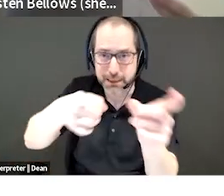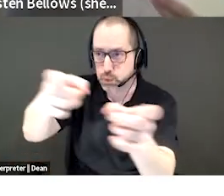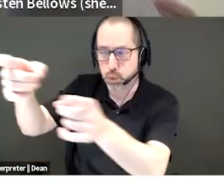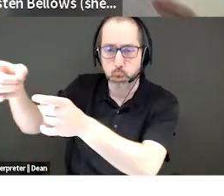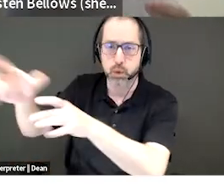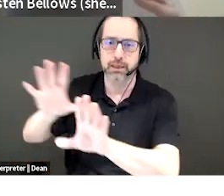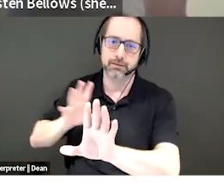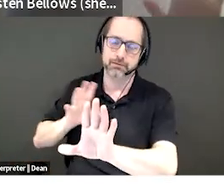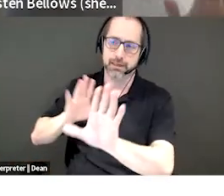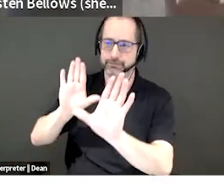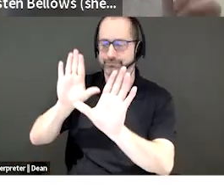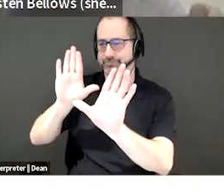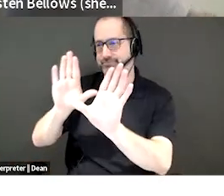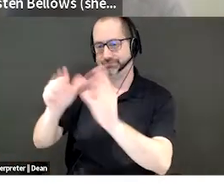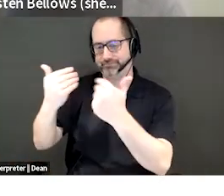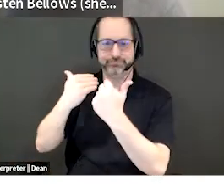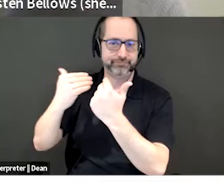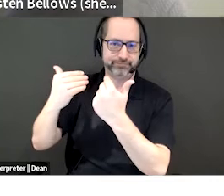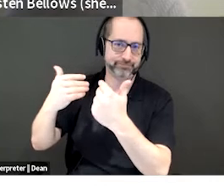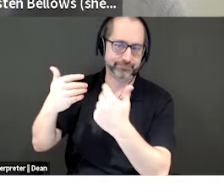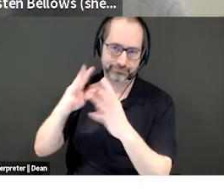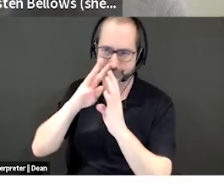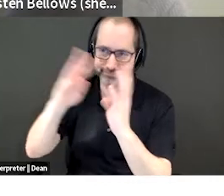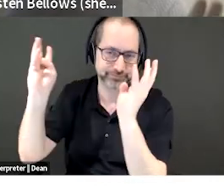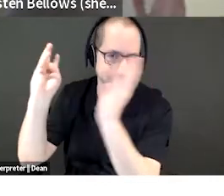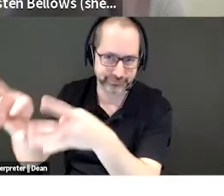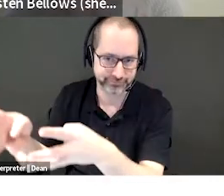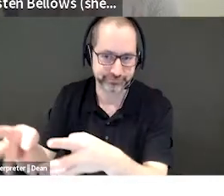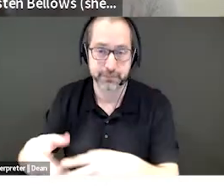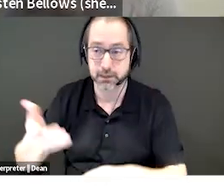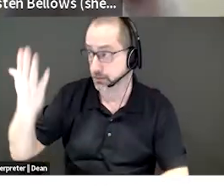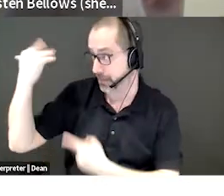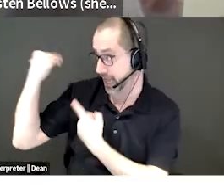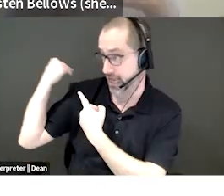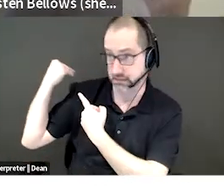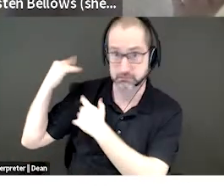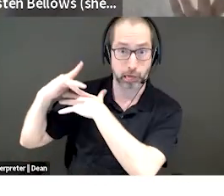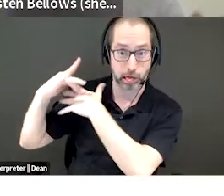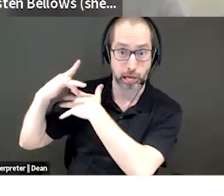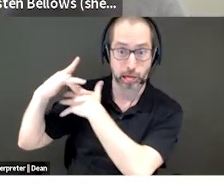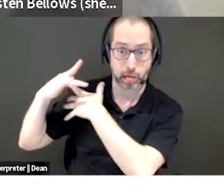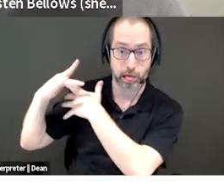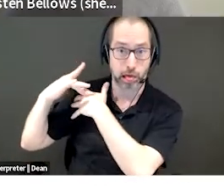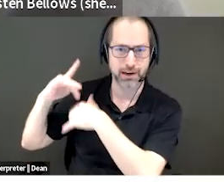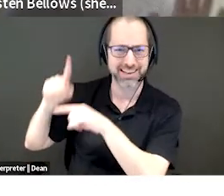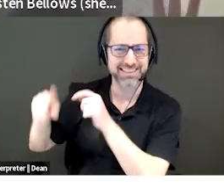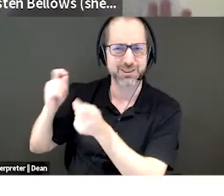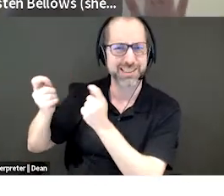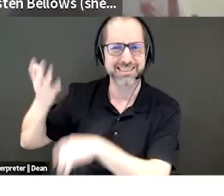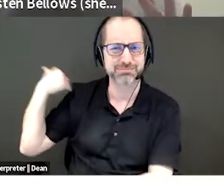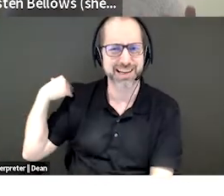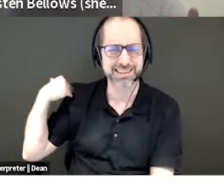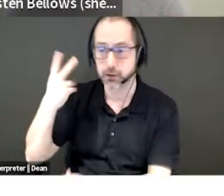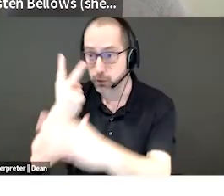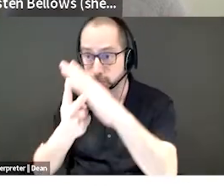of stress. So we focus on the past, which we can't change, and we focus on the future, which hasn't happened yet. And we can